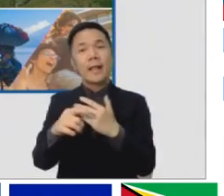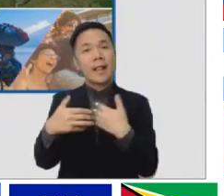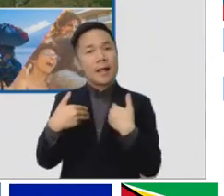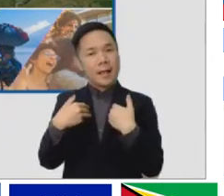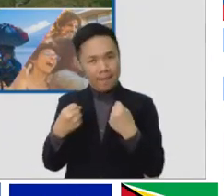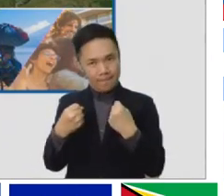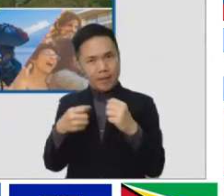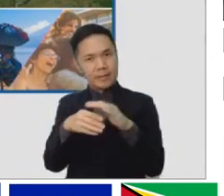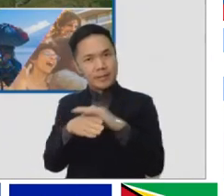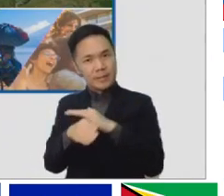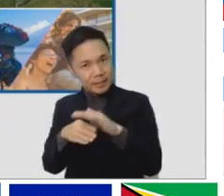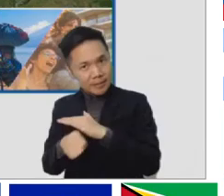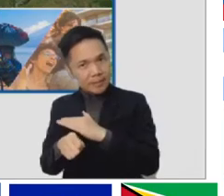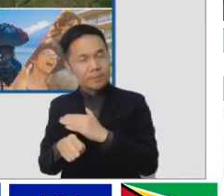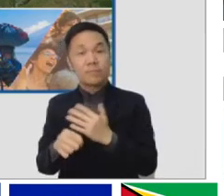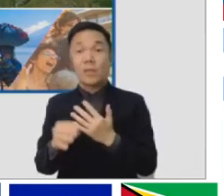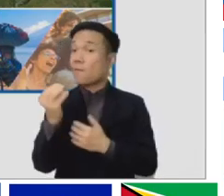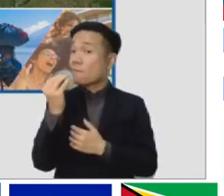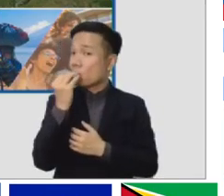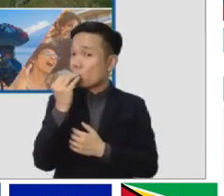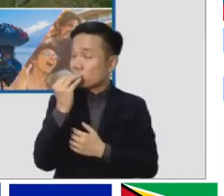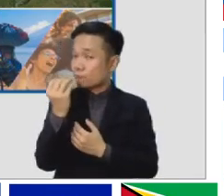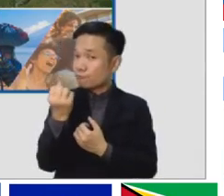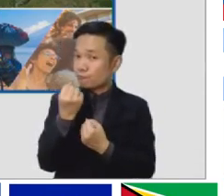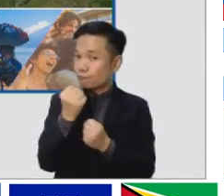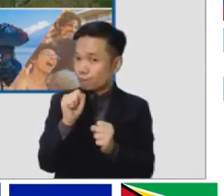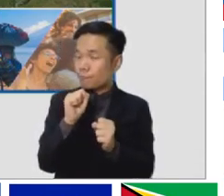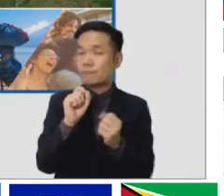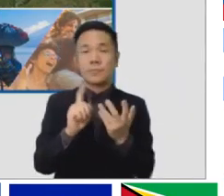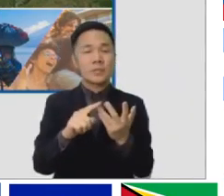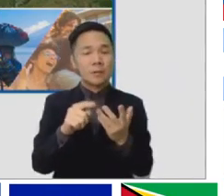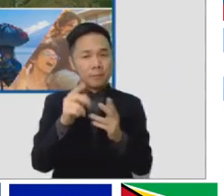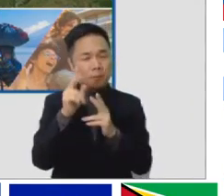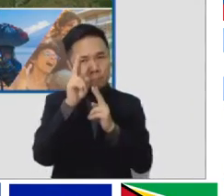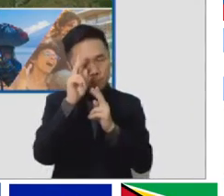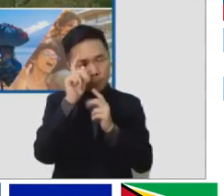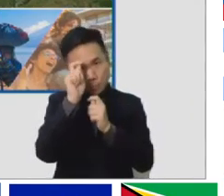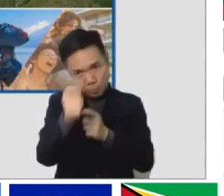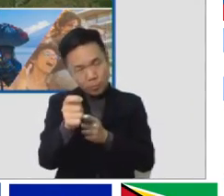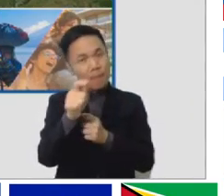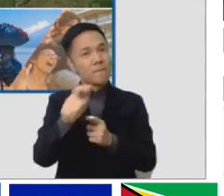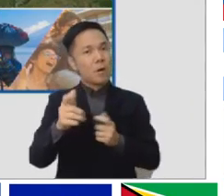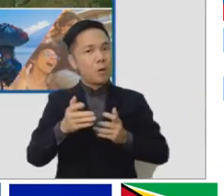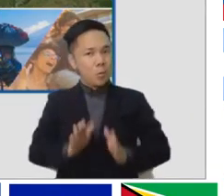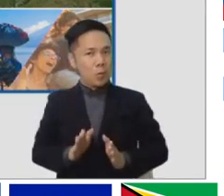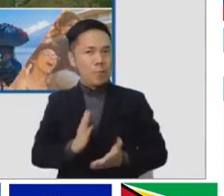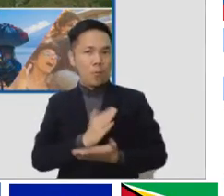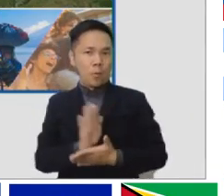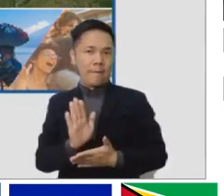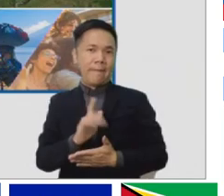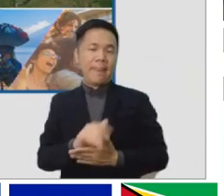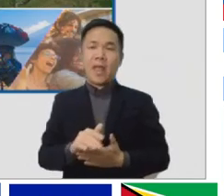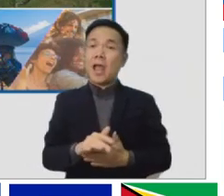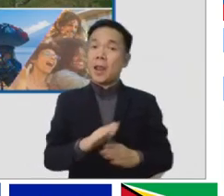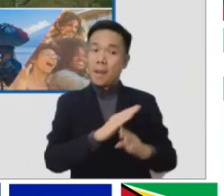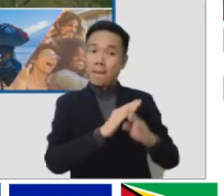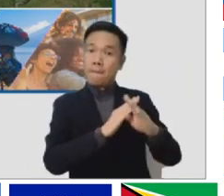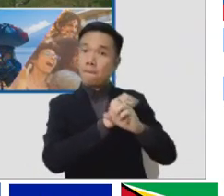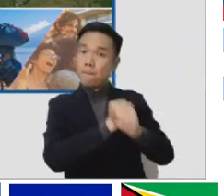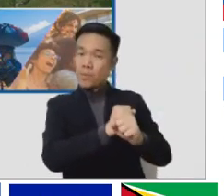security, the respect of human rights, protection of immigrant population, and also